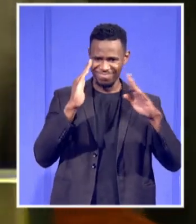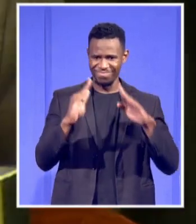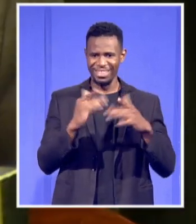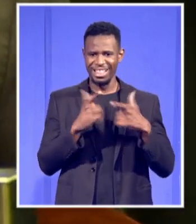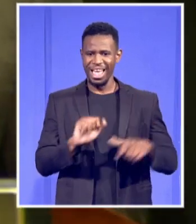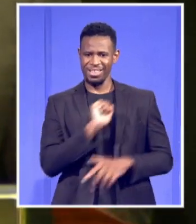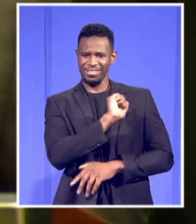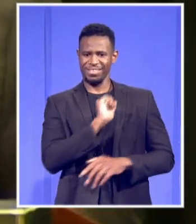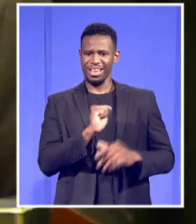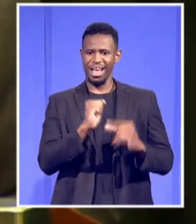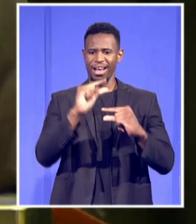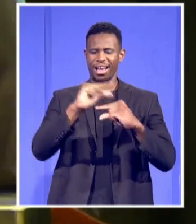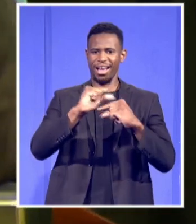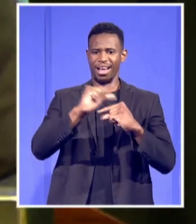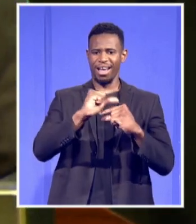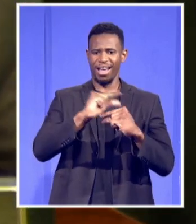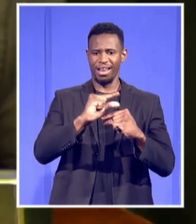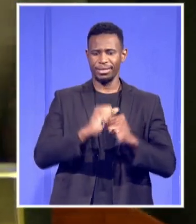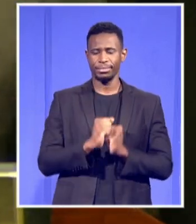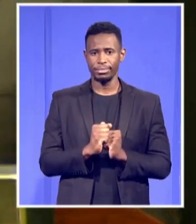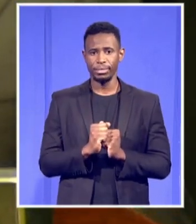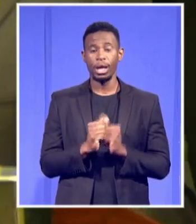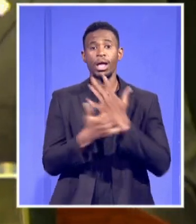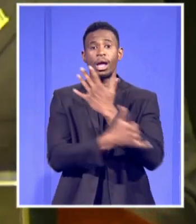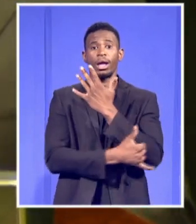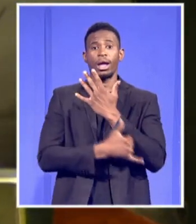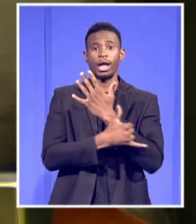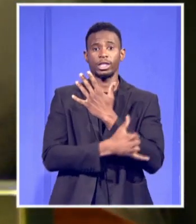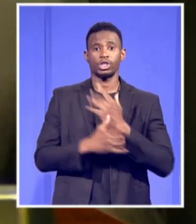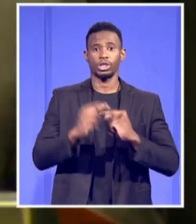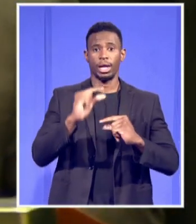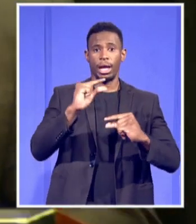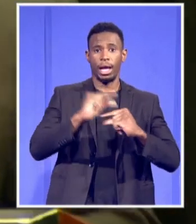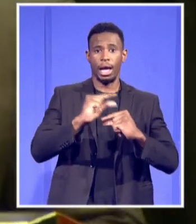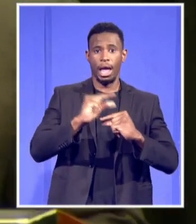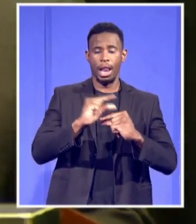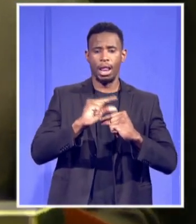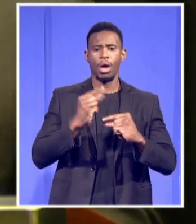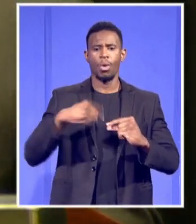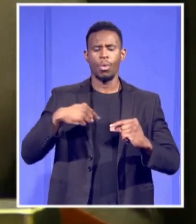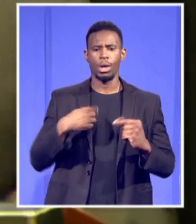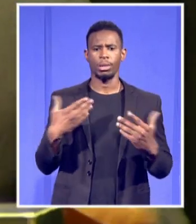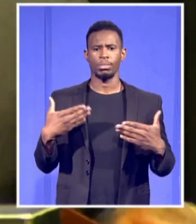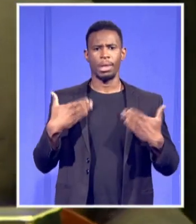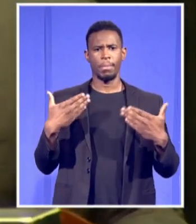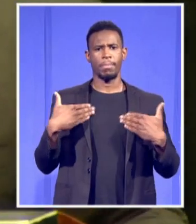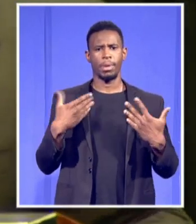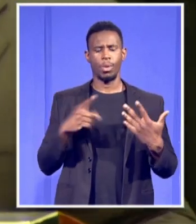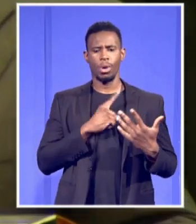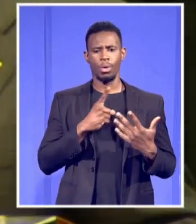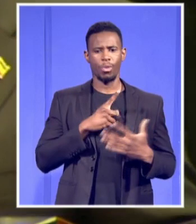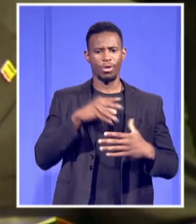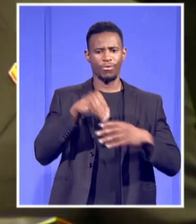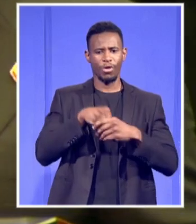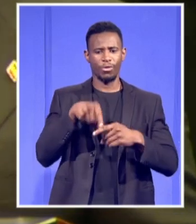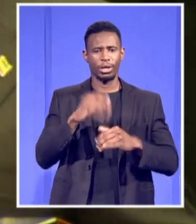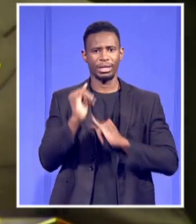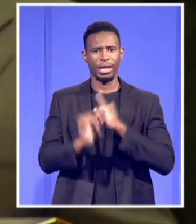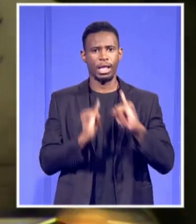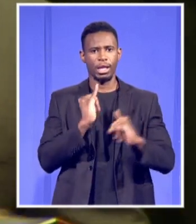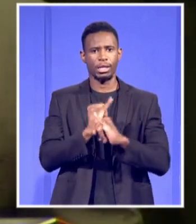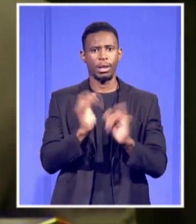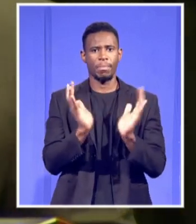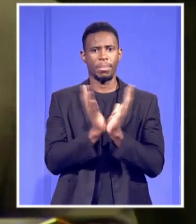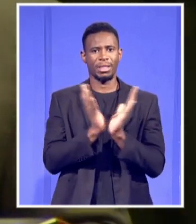Thank you. The Republic of Ghana is pleased to be part of this important international meeting being held in this